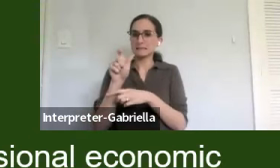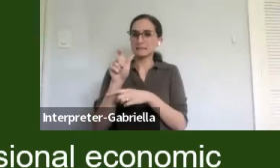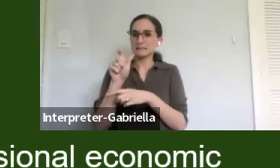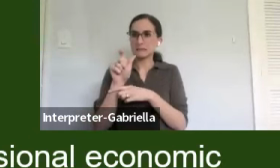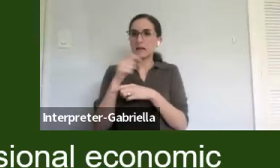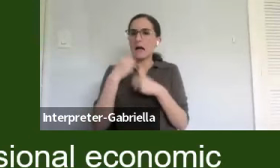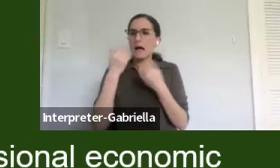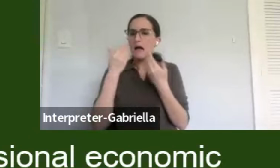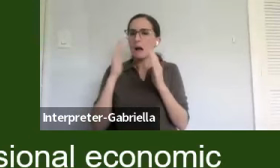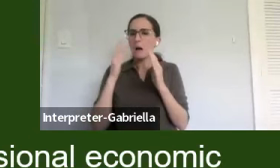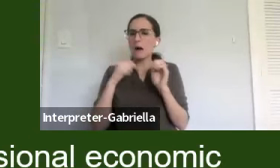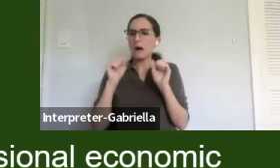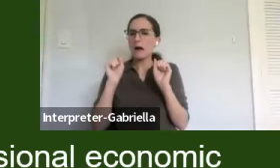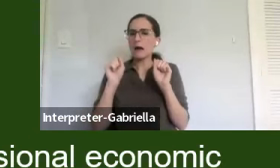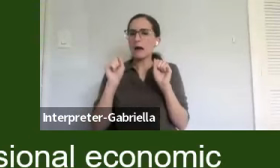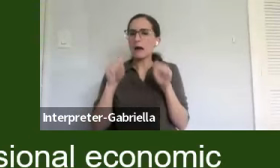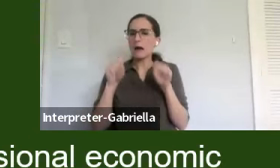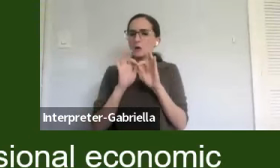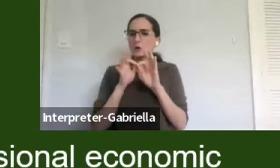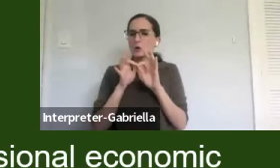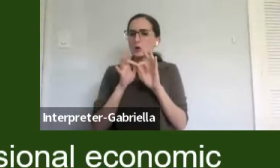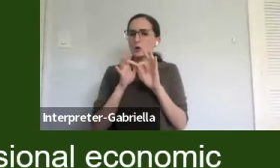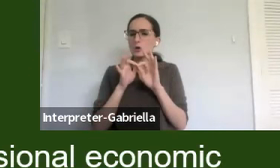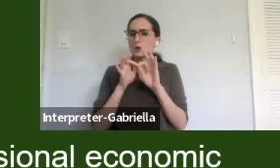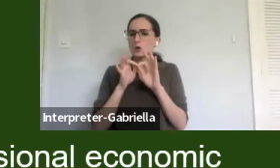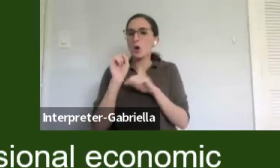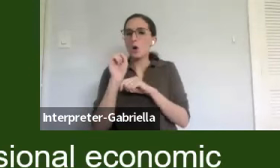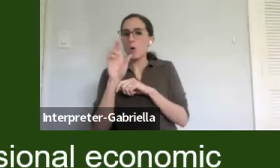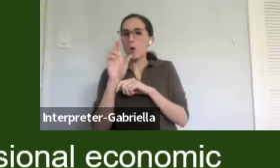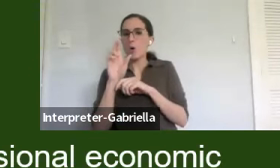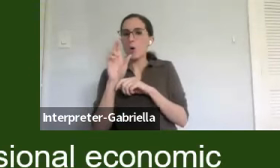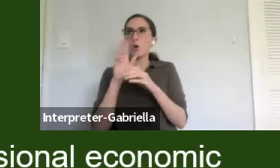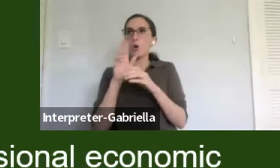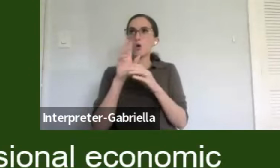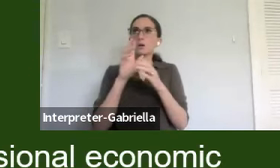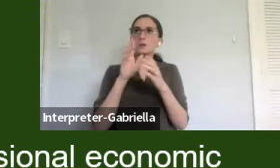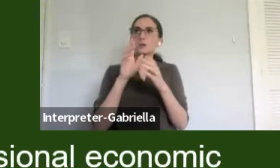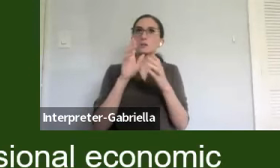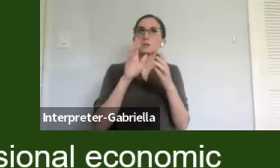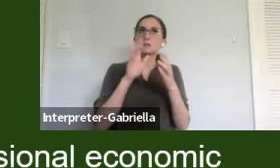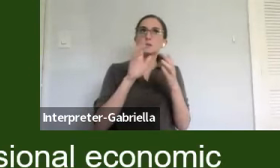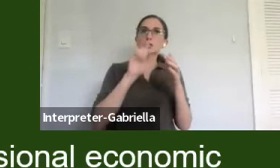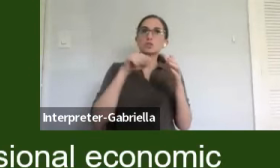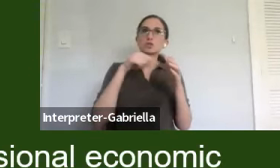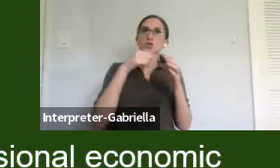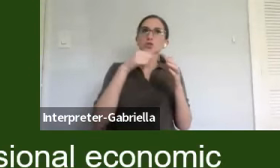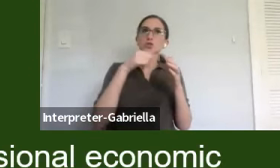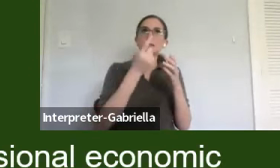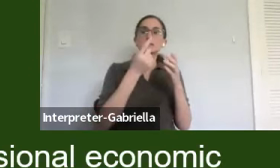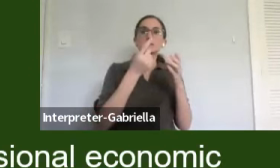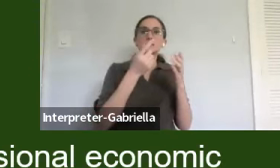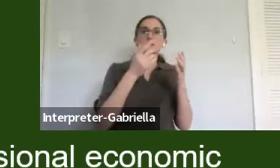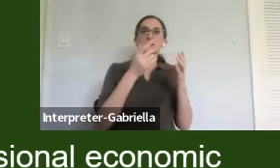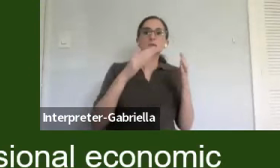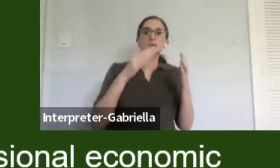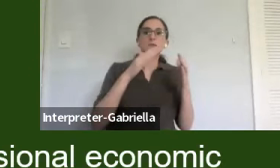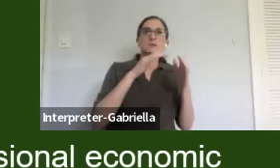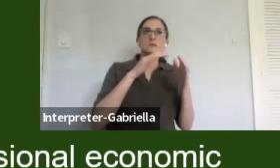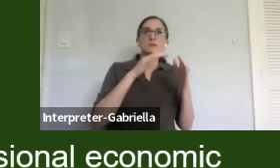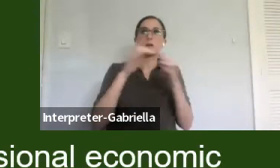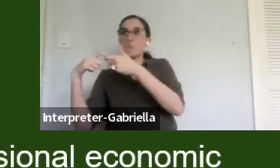be an interpreter, or if I shall be just consecutive interpreting for anyone in Spanish, everything that is being said. And if that's